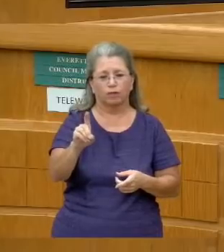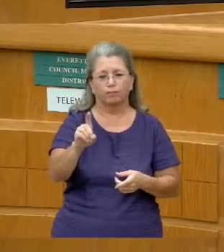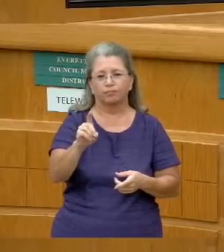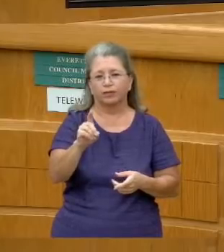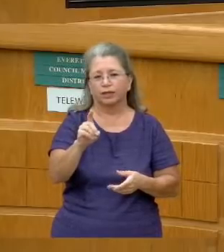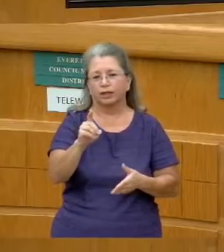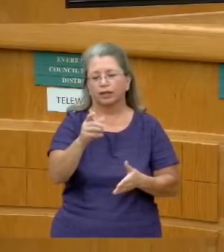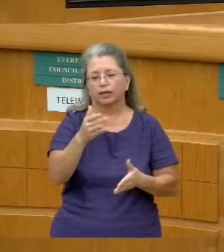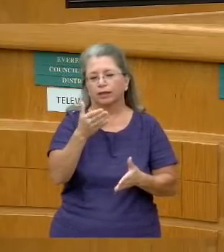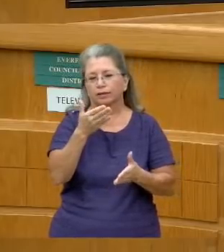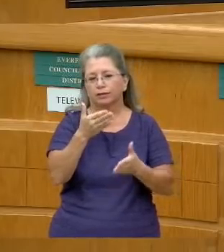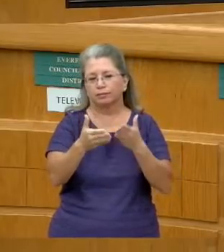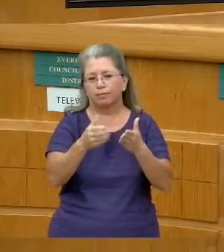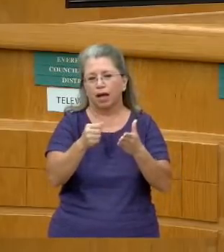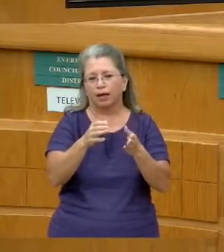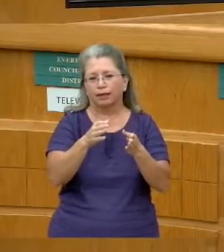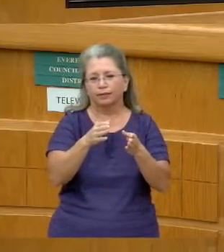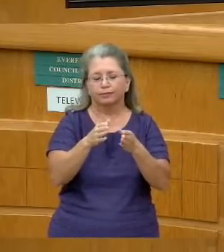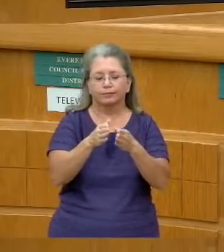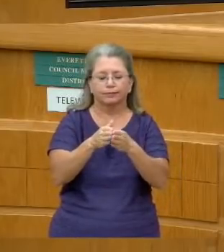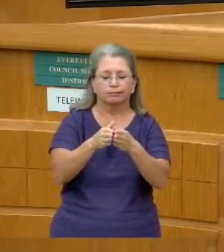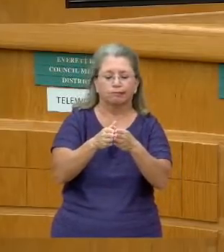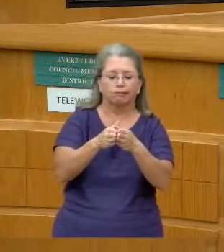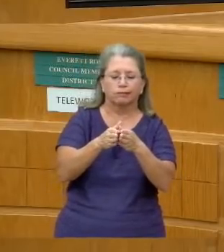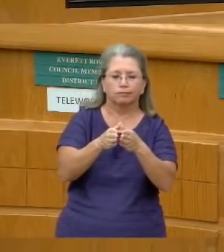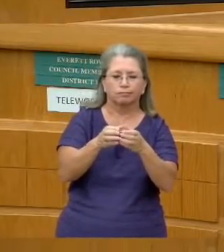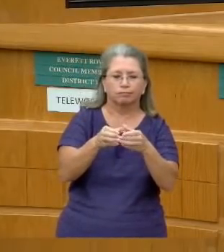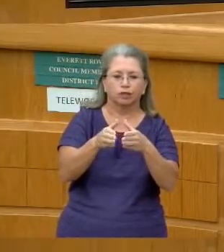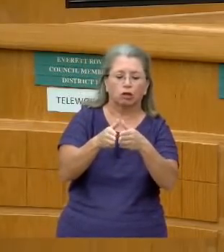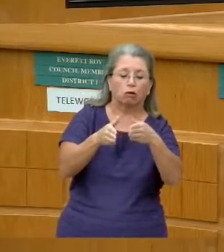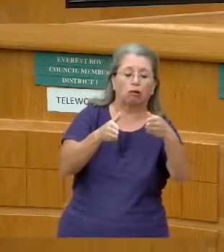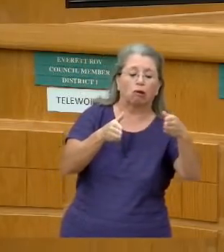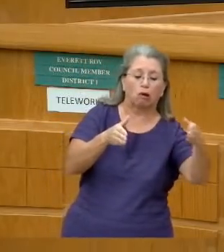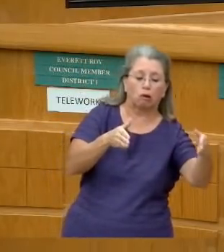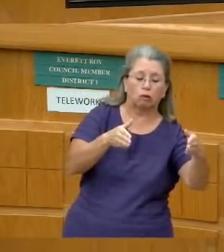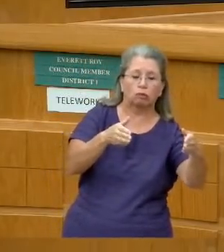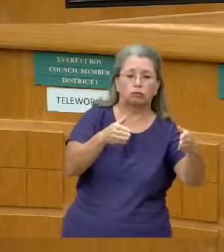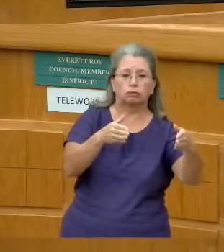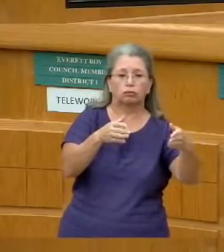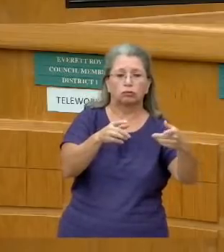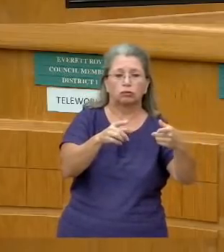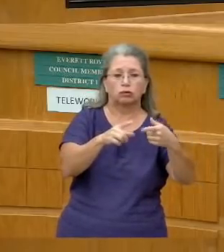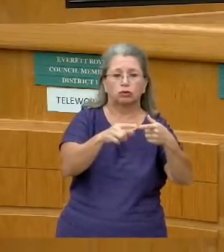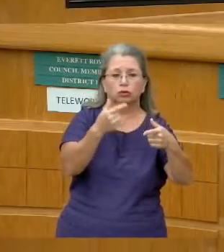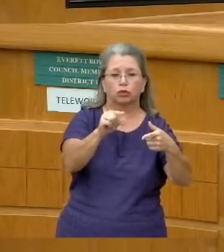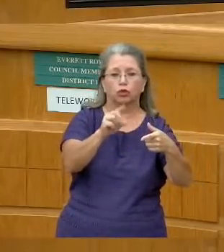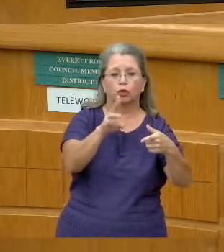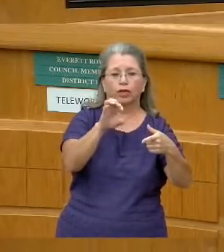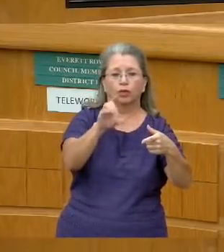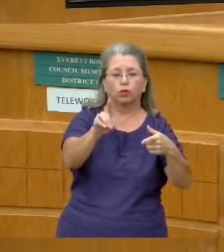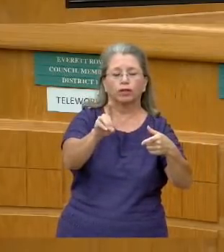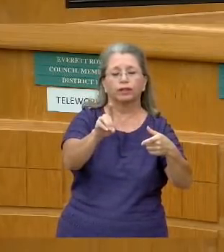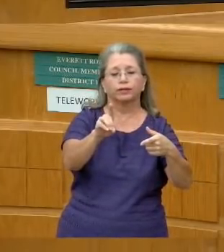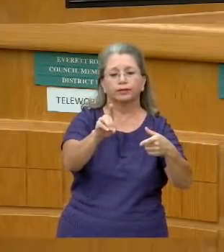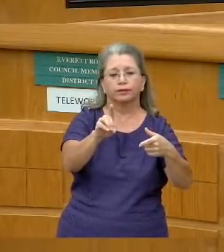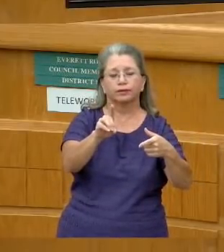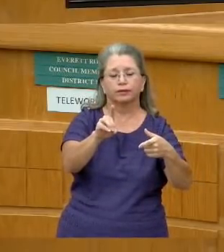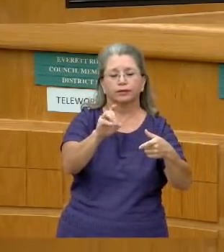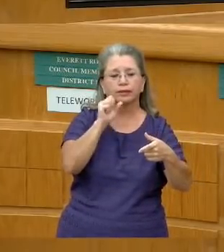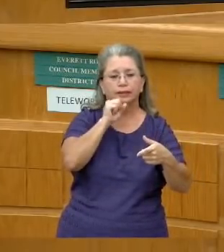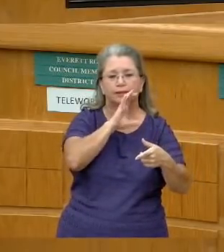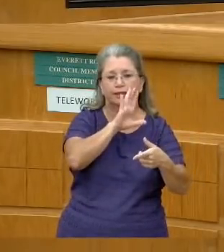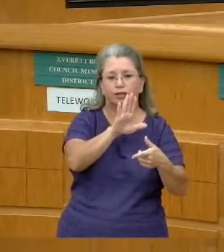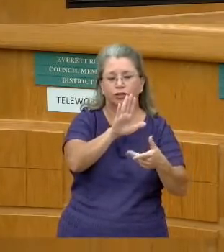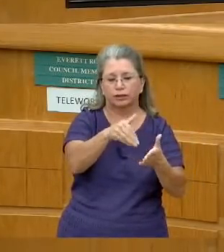the grass to the Greenwood Senior Center. We're working to see if we can free up that building because it does have a